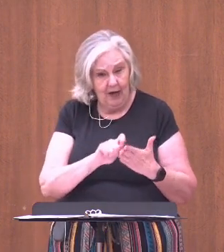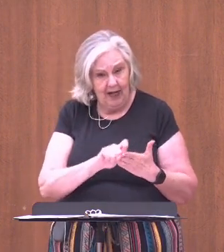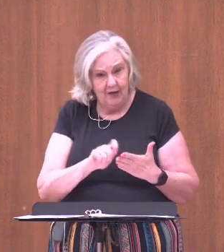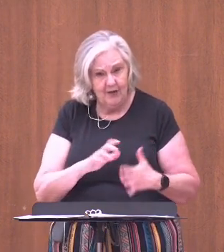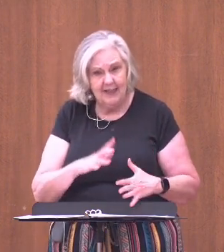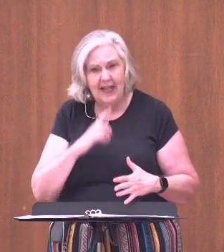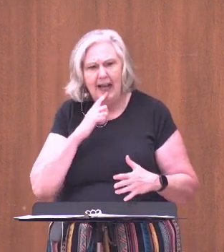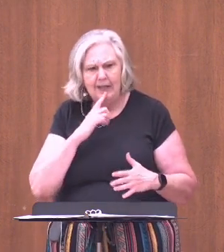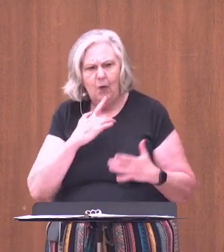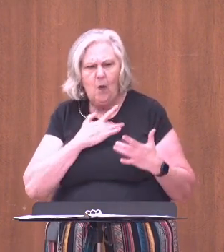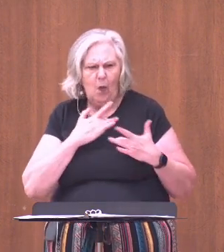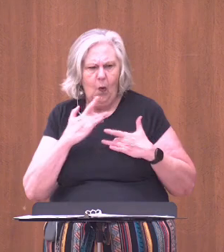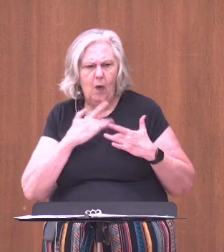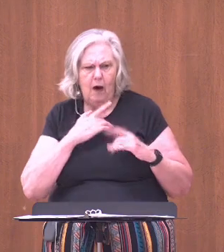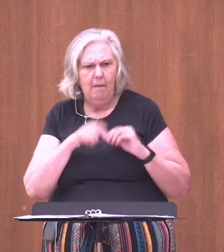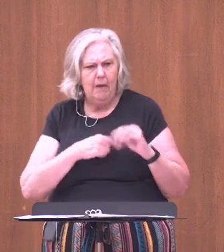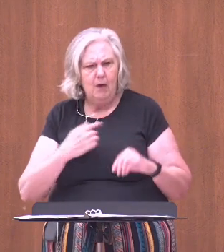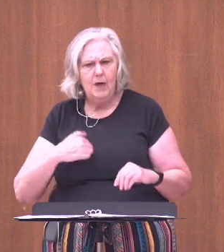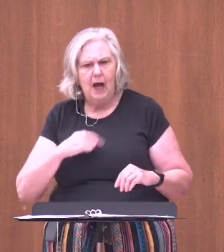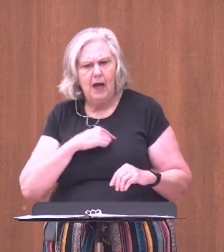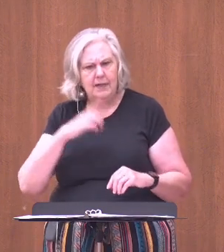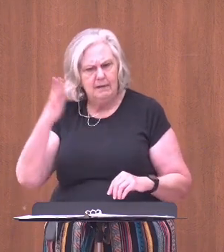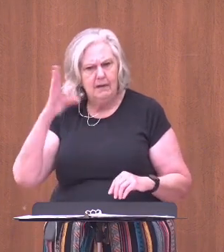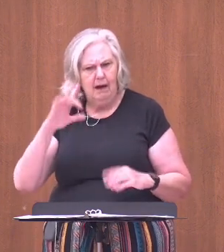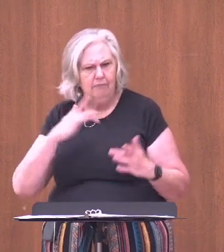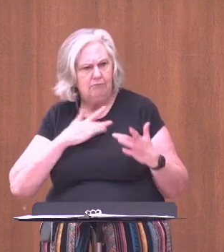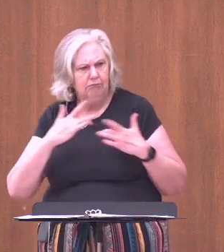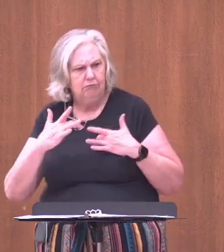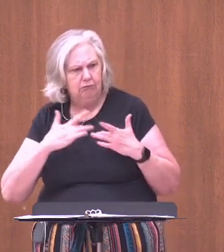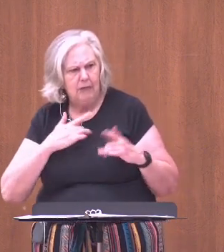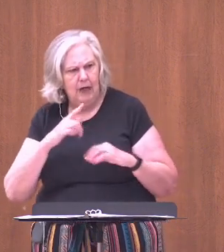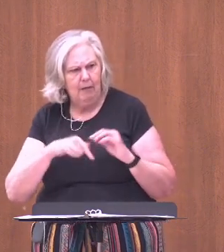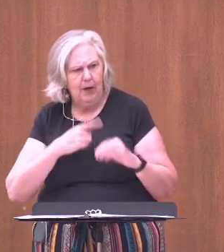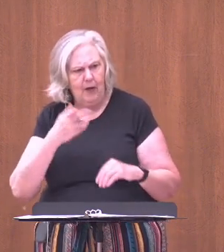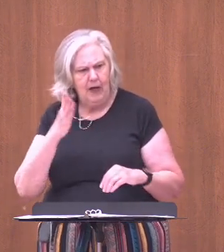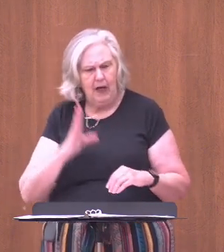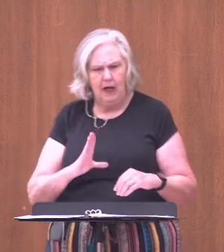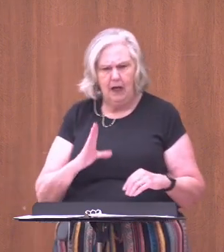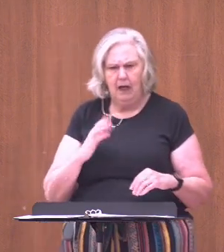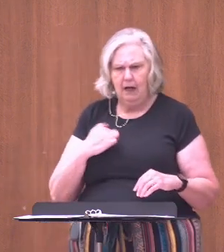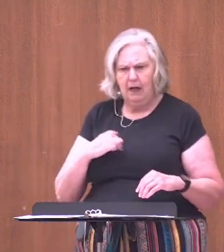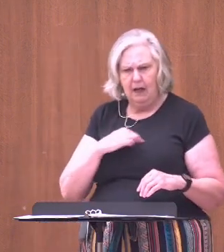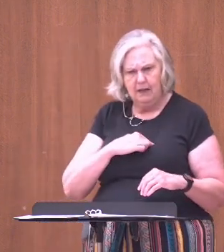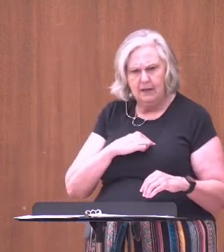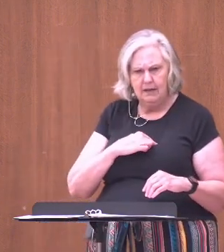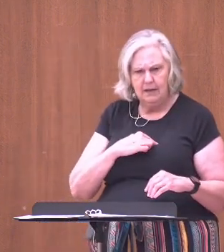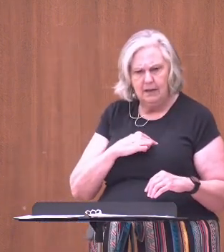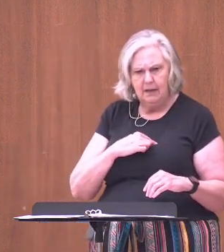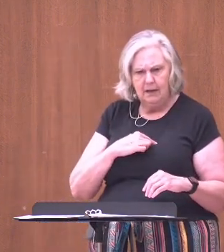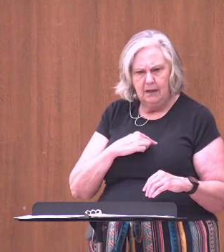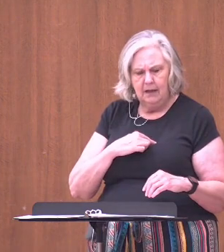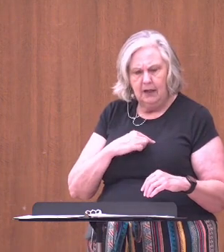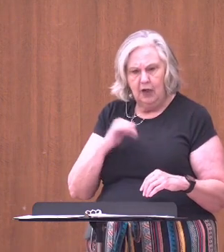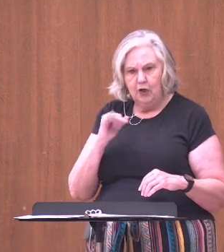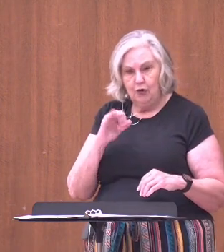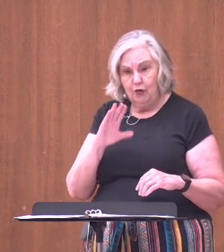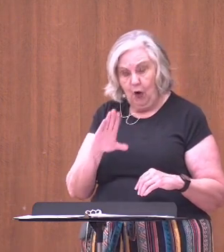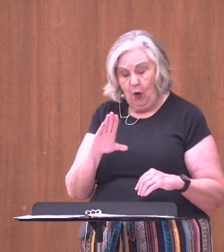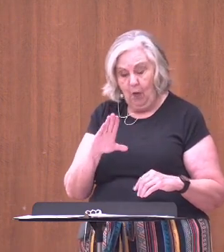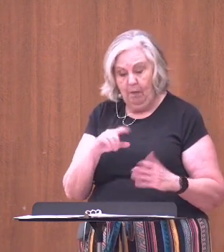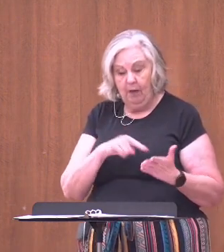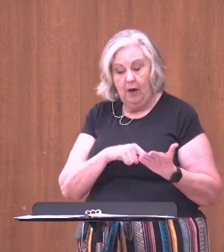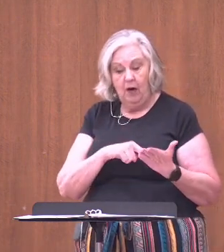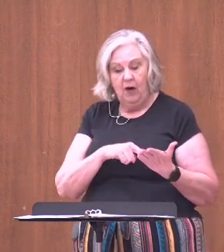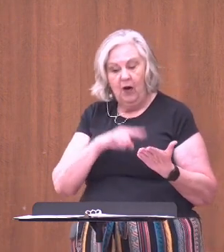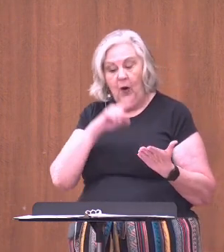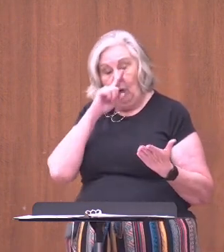us. Enter into this the book of Job. alongside of Psalms, lifting up a very